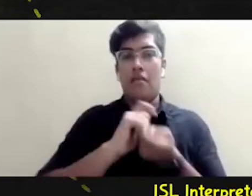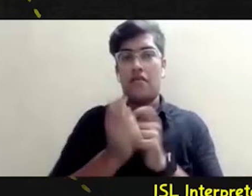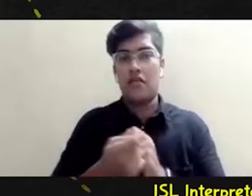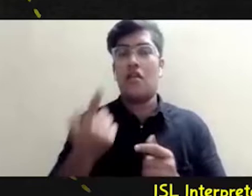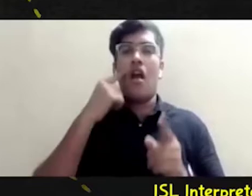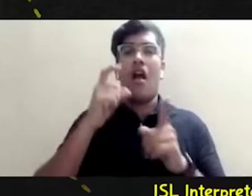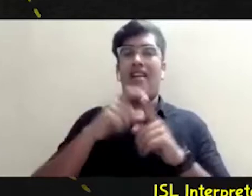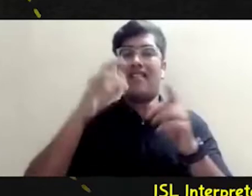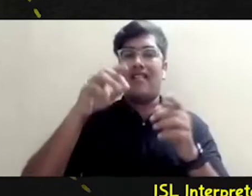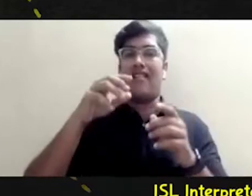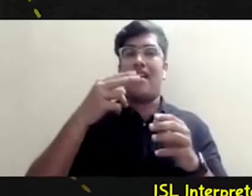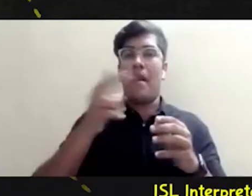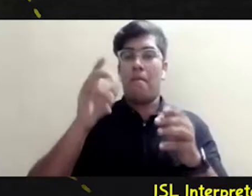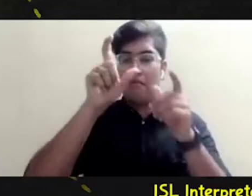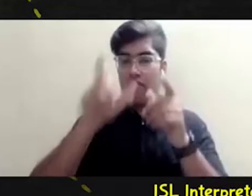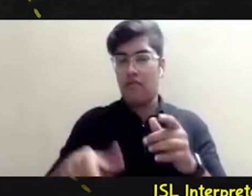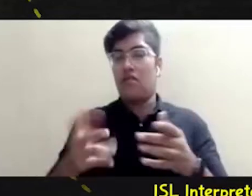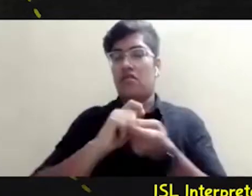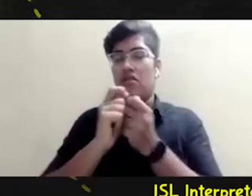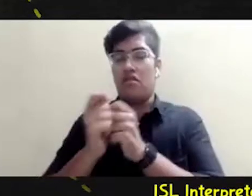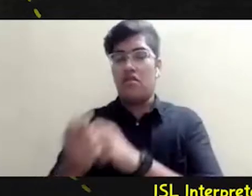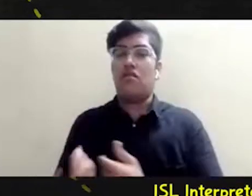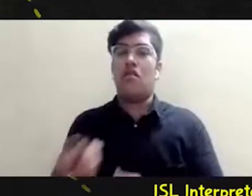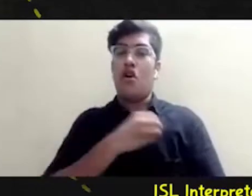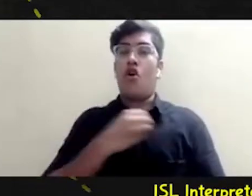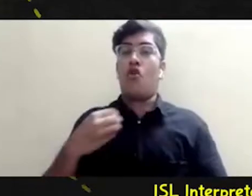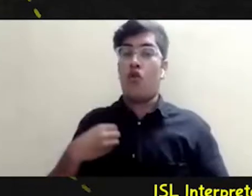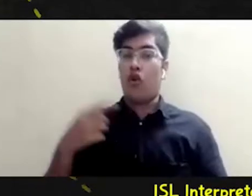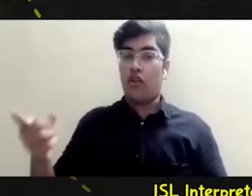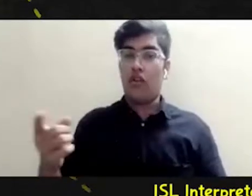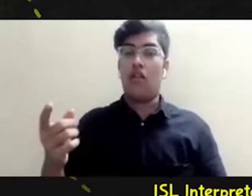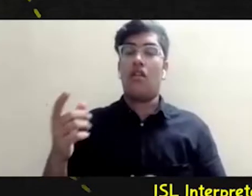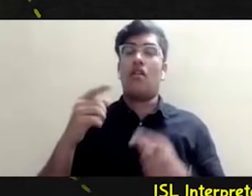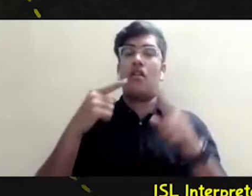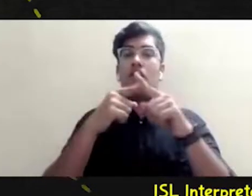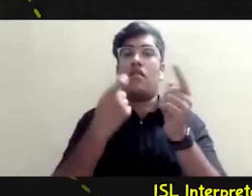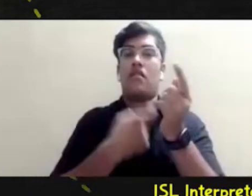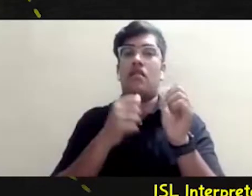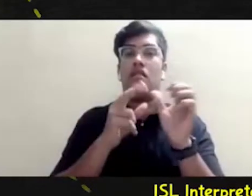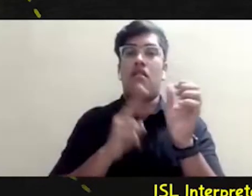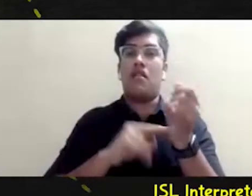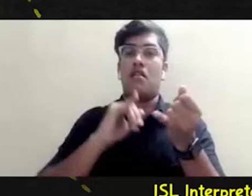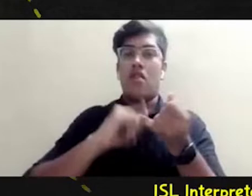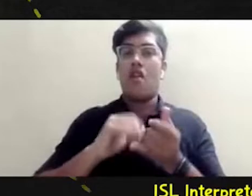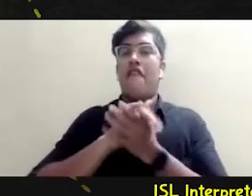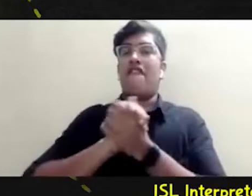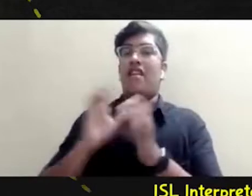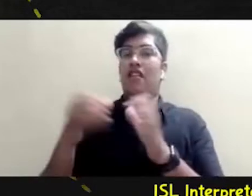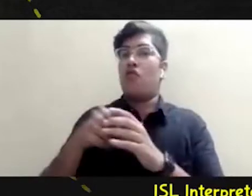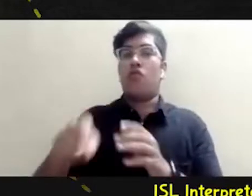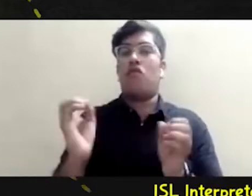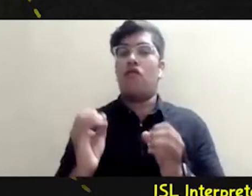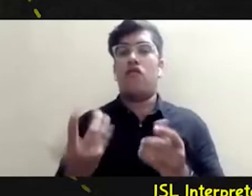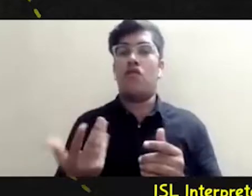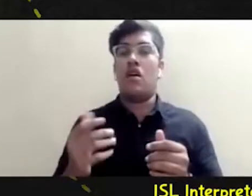gender. And not all doctors and therapists are trans or queer friendly. So a whole group of people don't become part of the